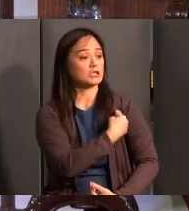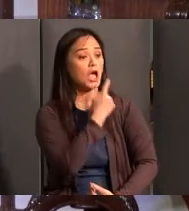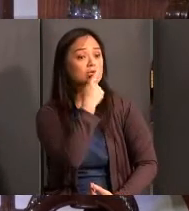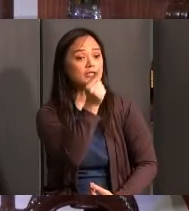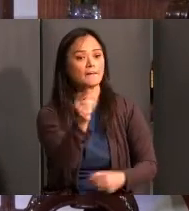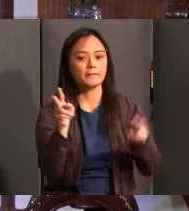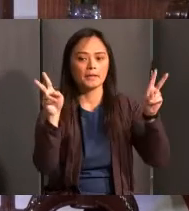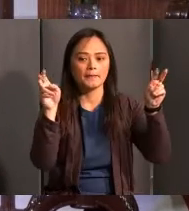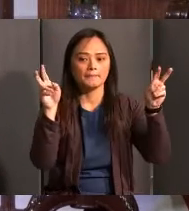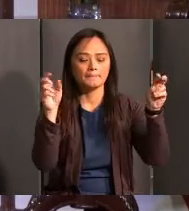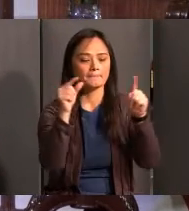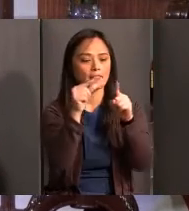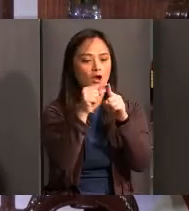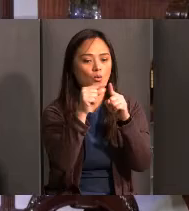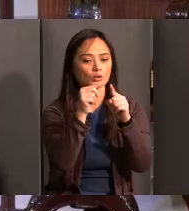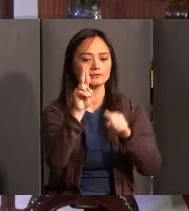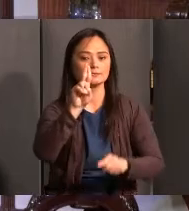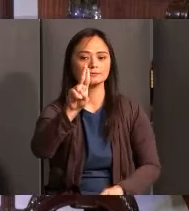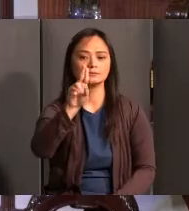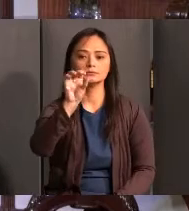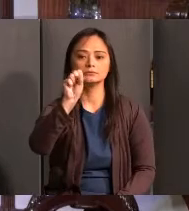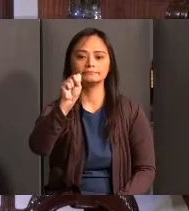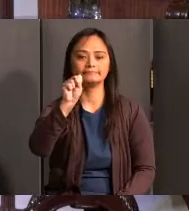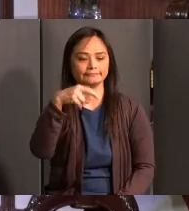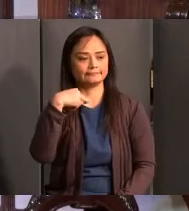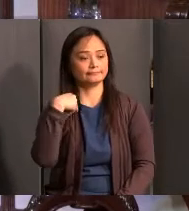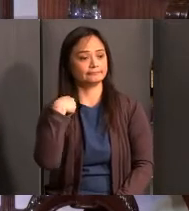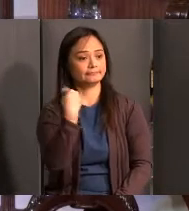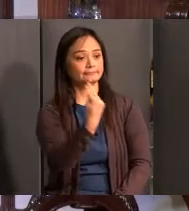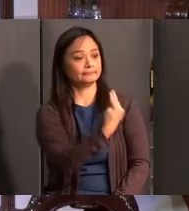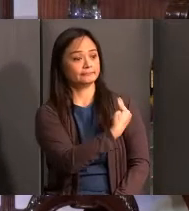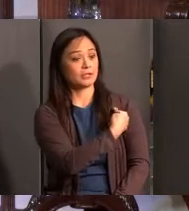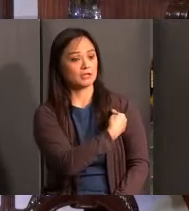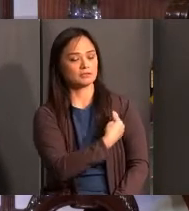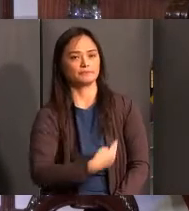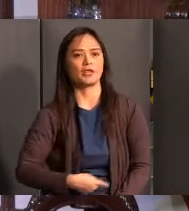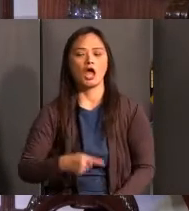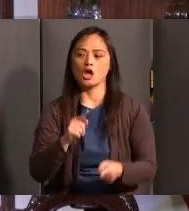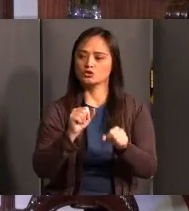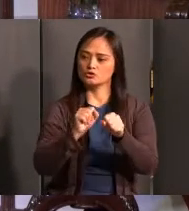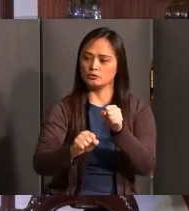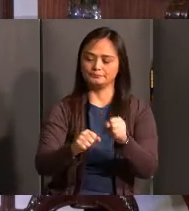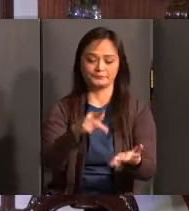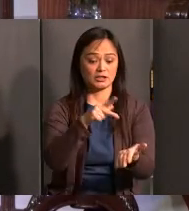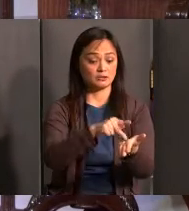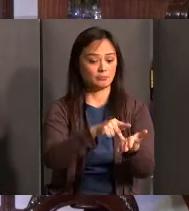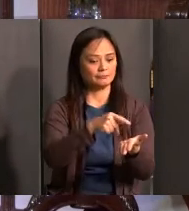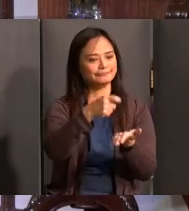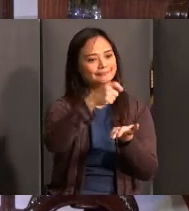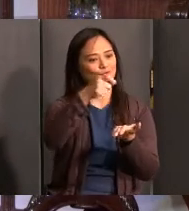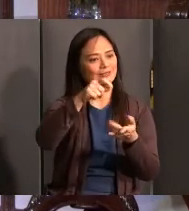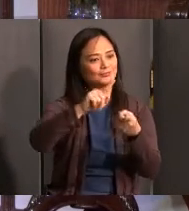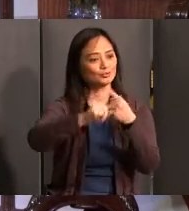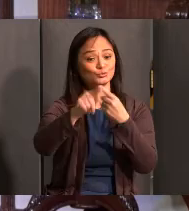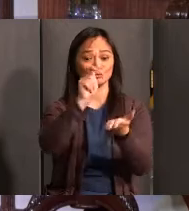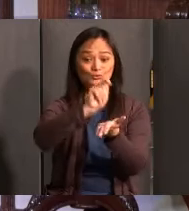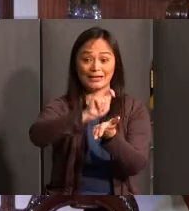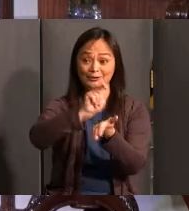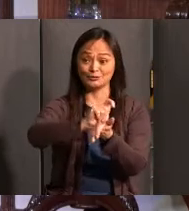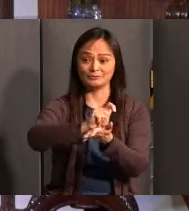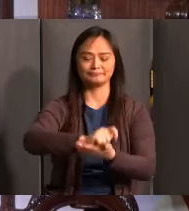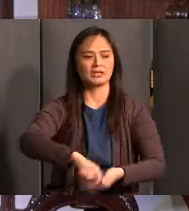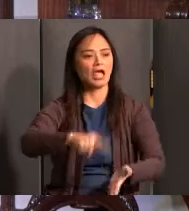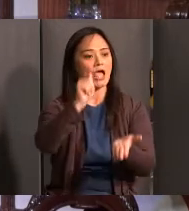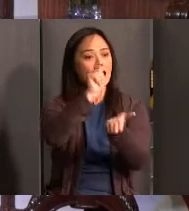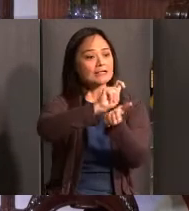Ibig sabihin, while the Apostle Paul was writing to Titus, Titus was a